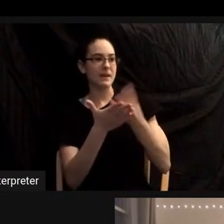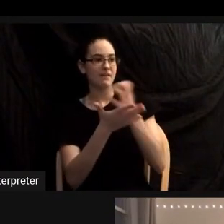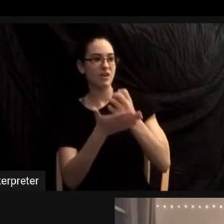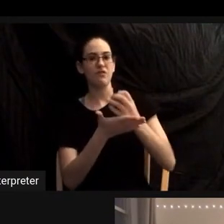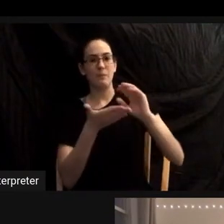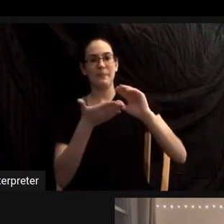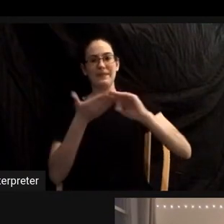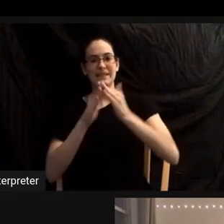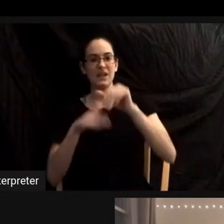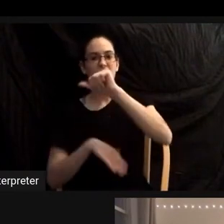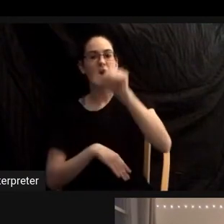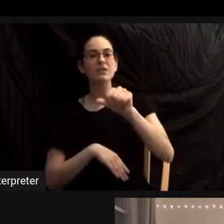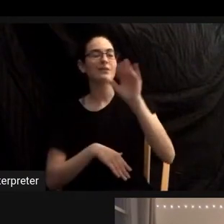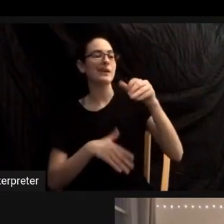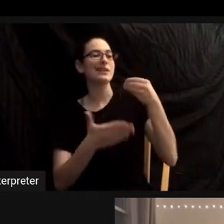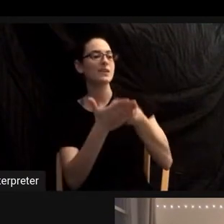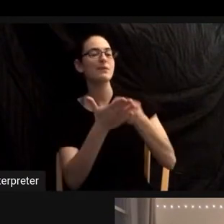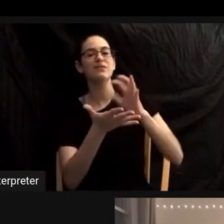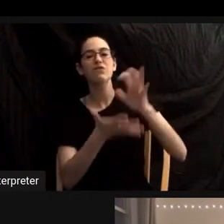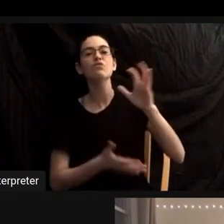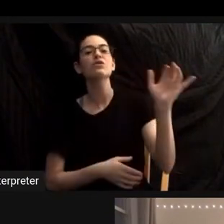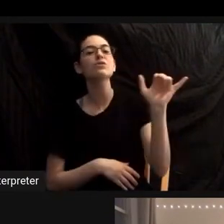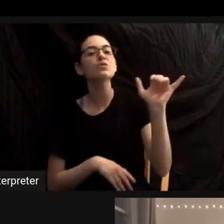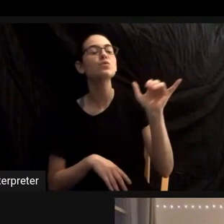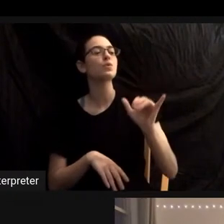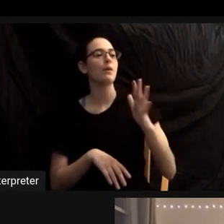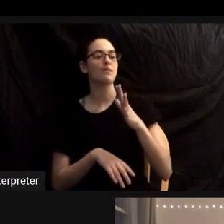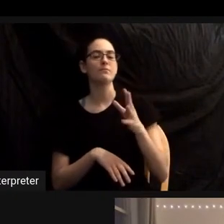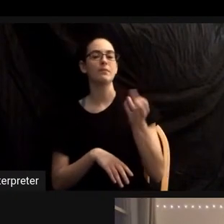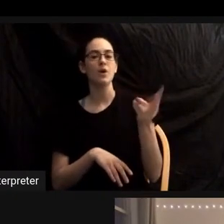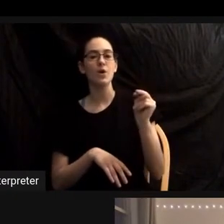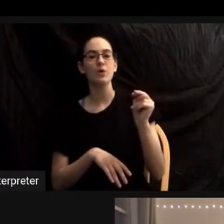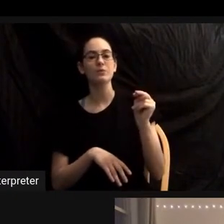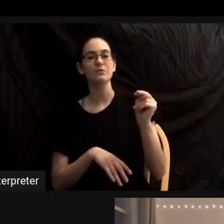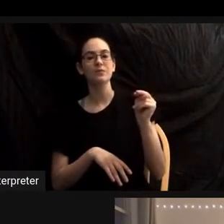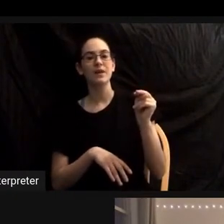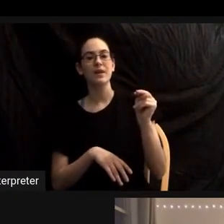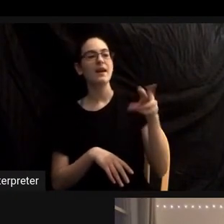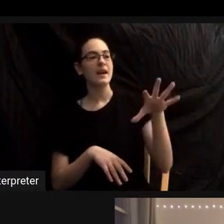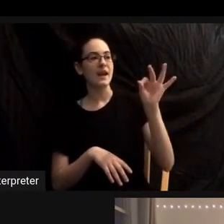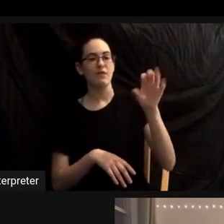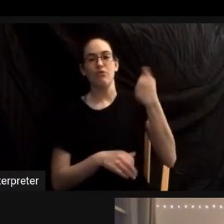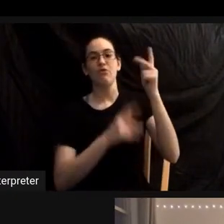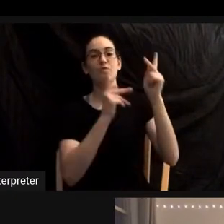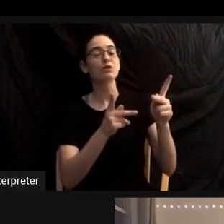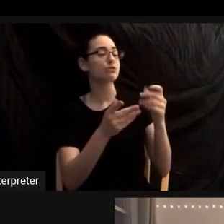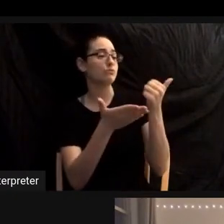also had to do a lot of fundraising on my own. And I thankfully found Raul Garza, who was amazing in terms of helping me do